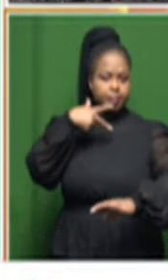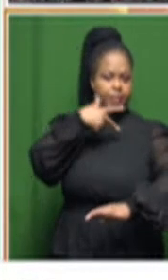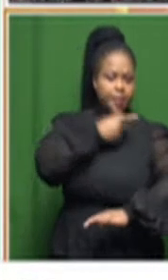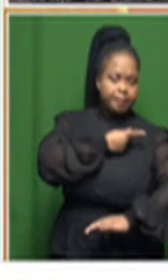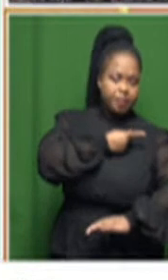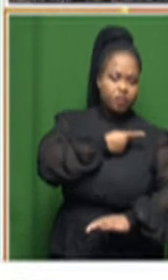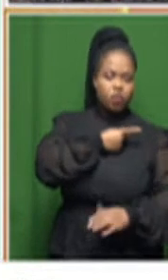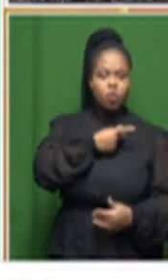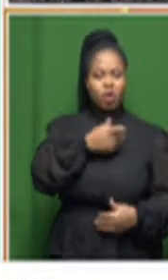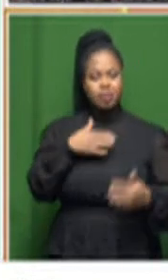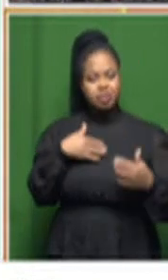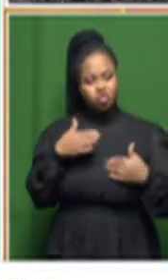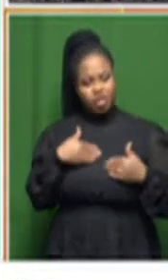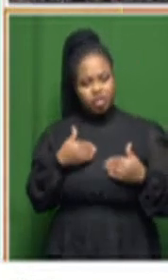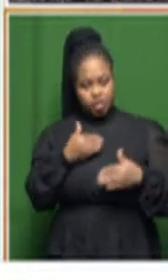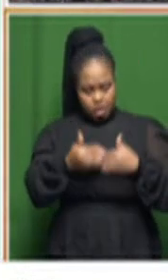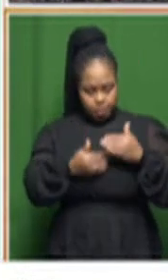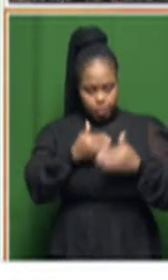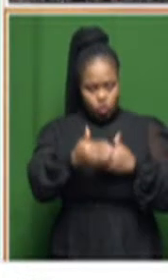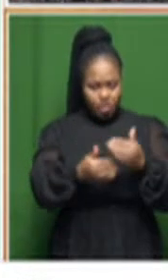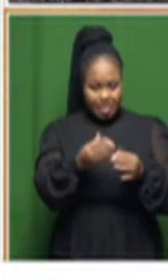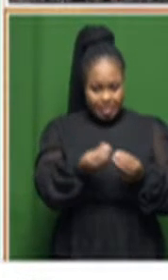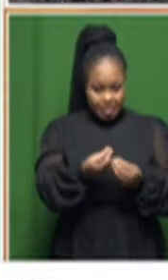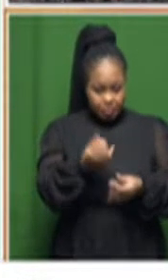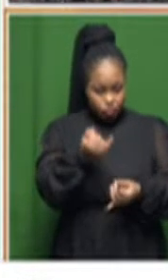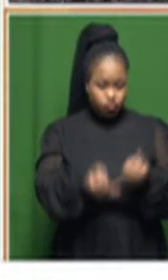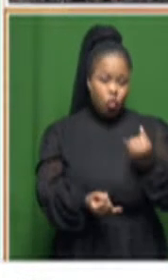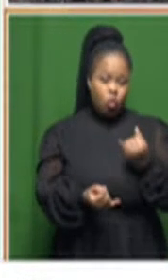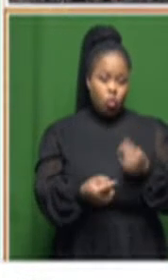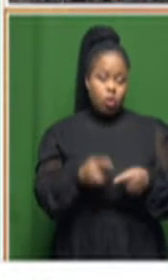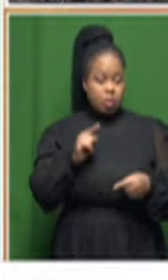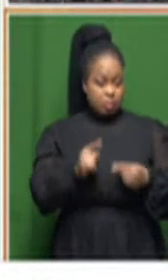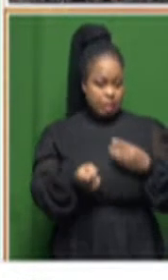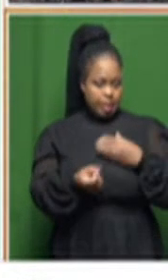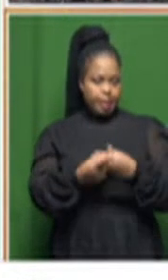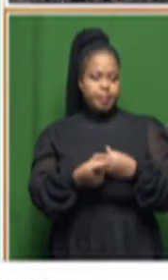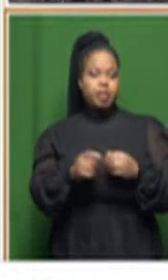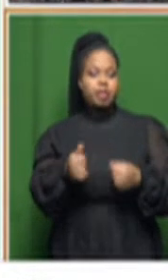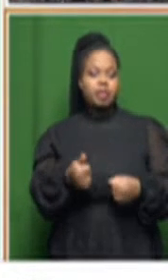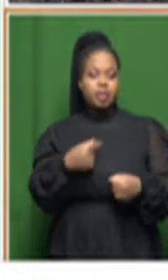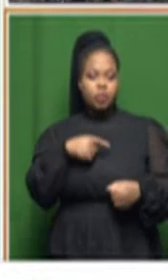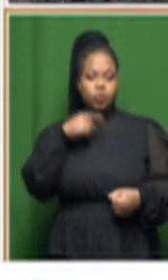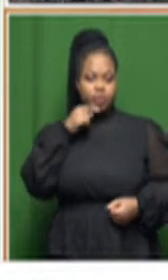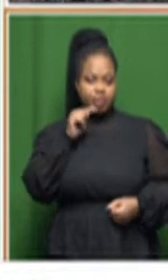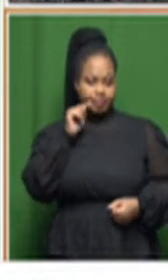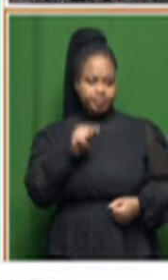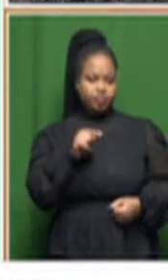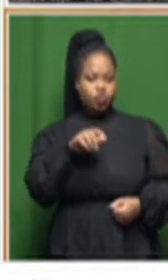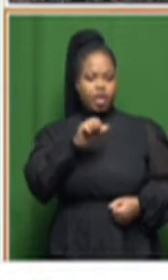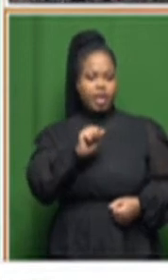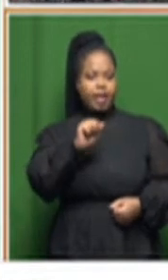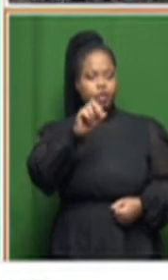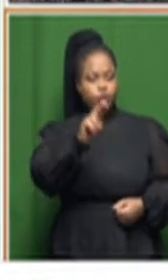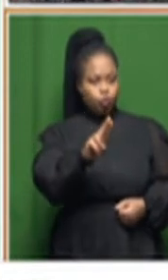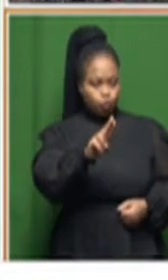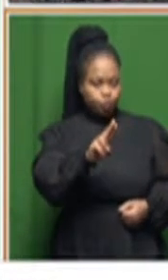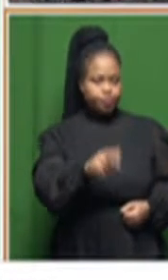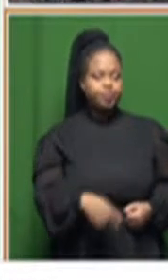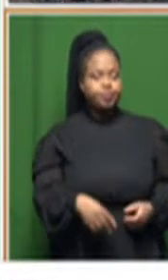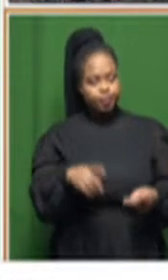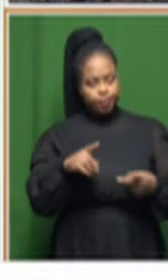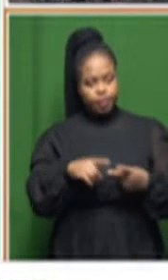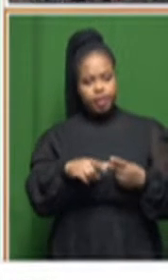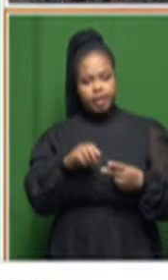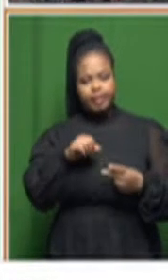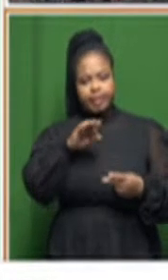or the administration, and as a result of that, there's a reaction, then it would be classified into this category. And then the last